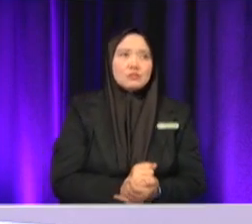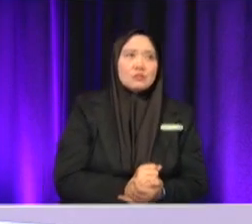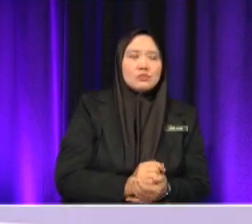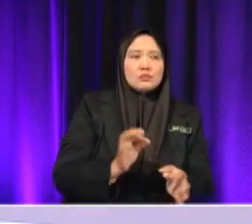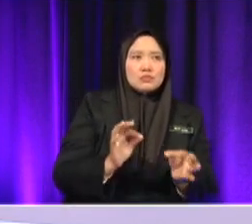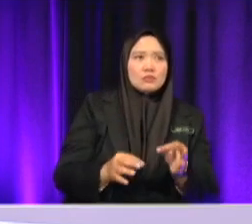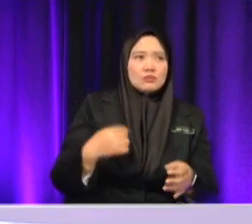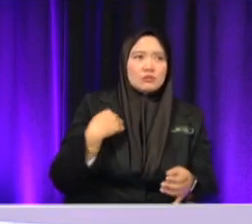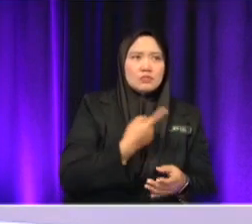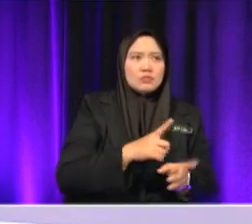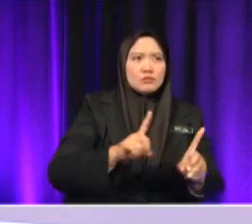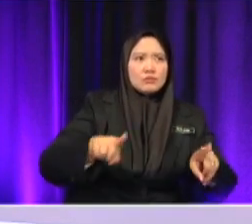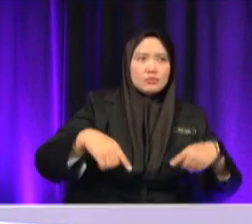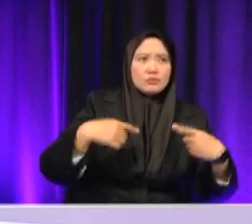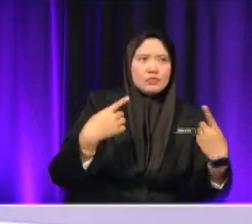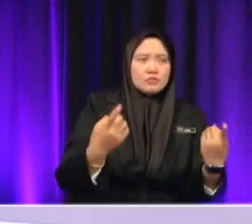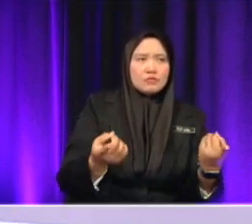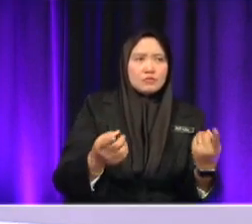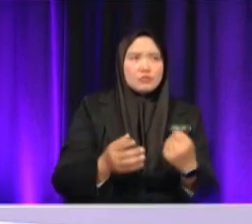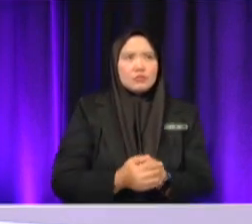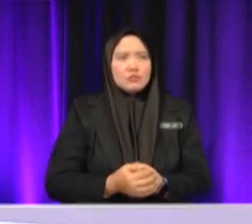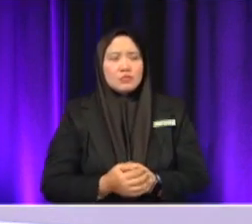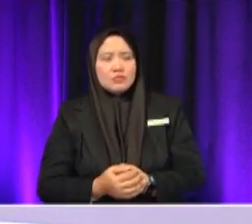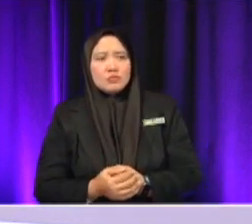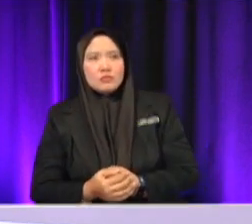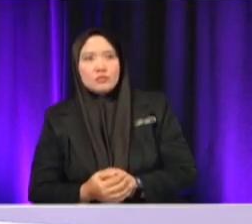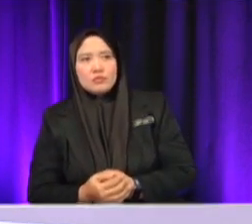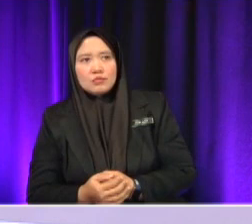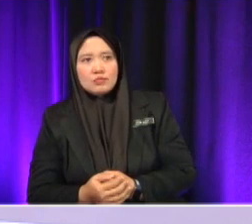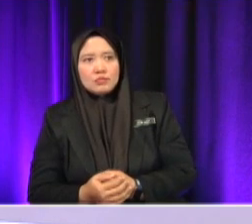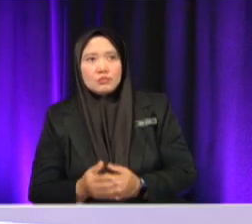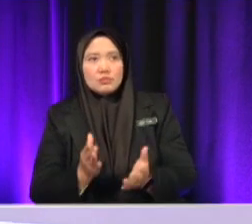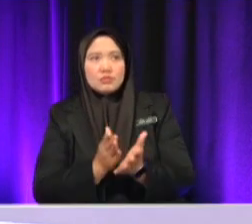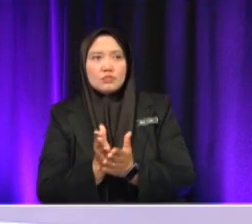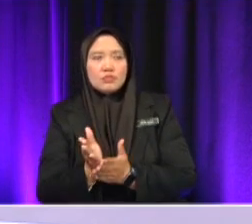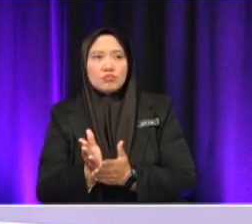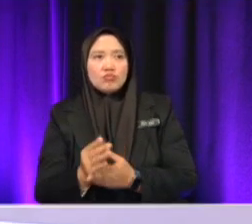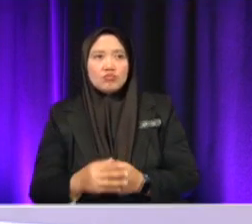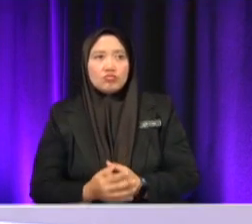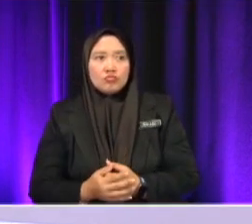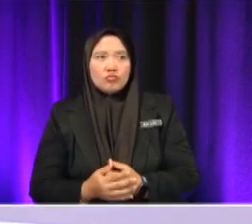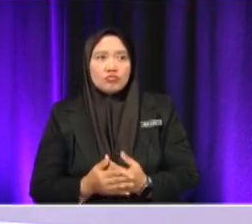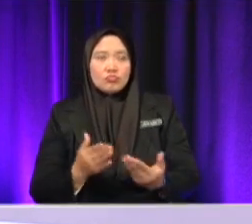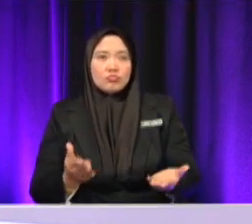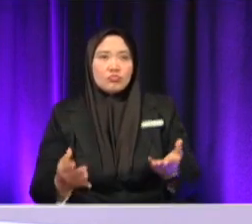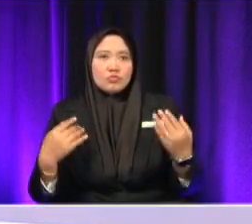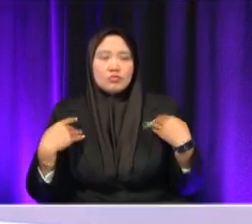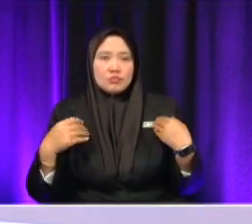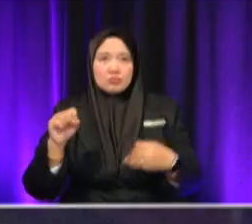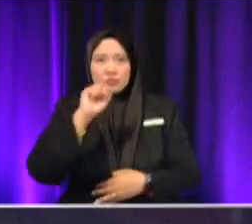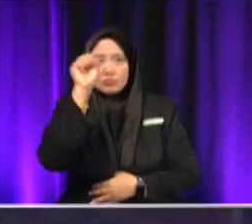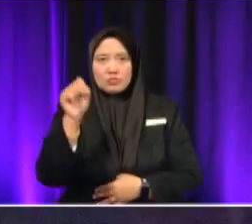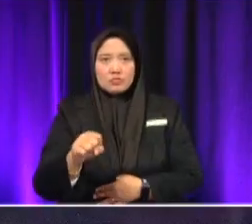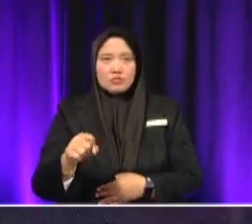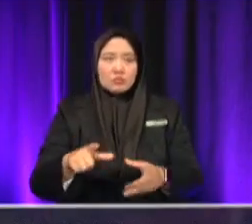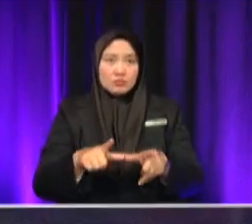conclusion, perhaps there is a question you would like to ask our pupils online and at home to brainstorm some ideas there. Okay, sure. I